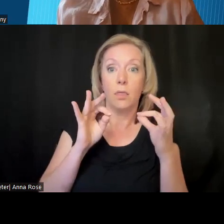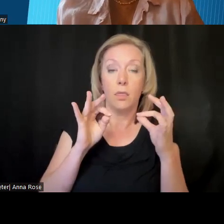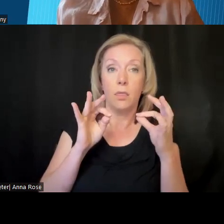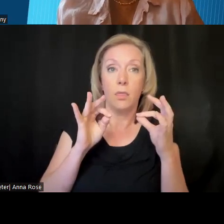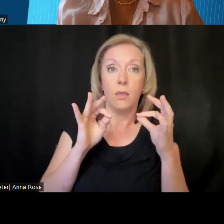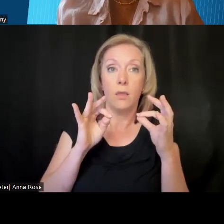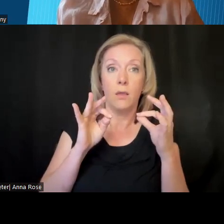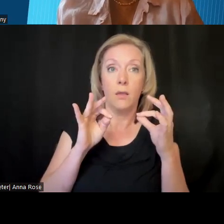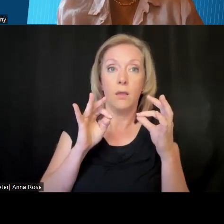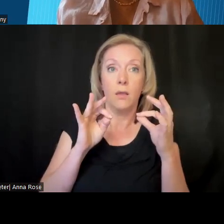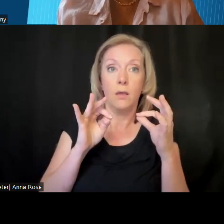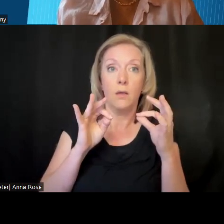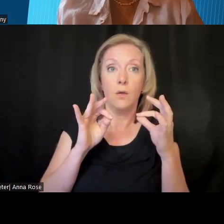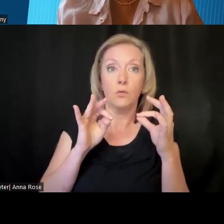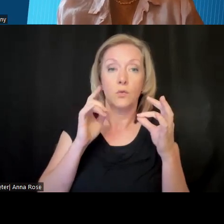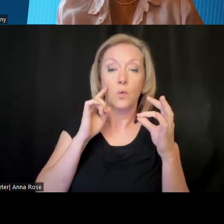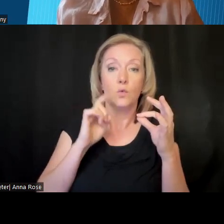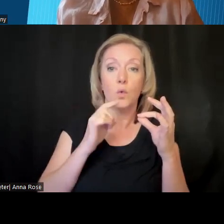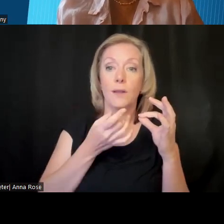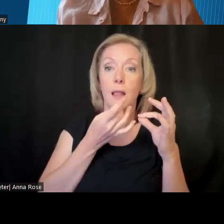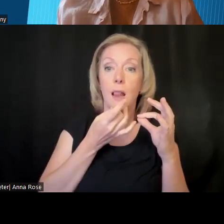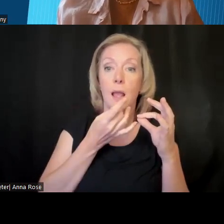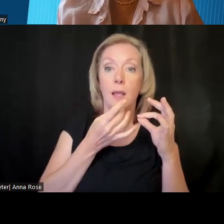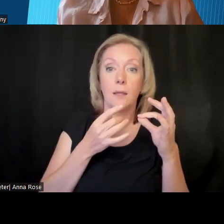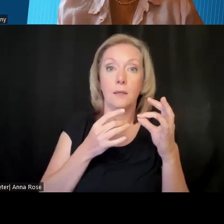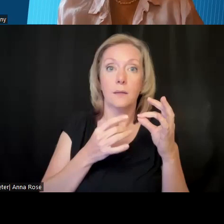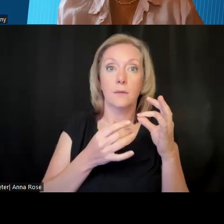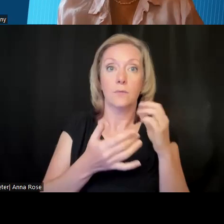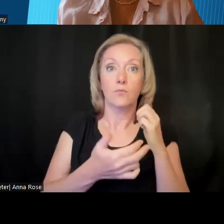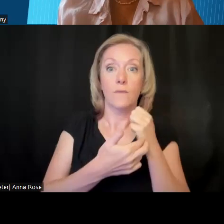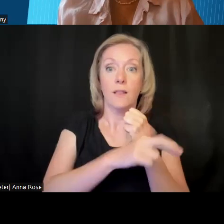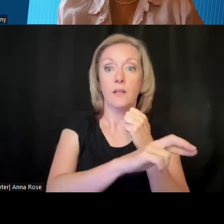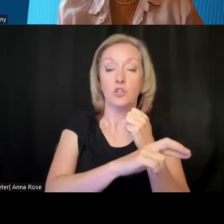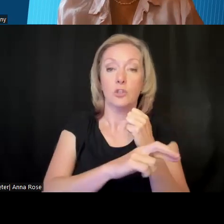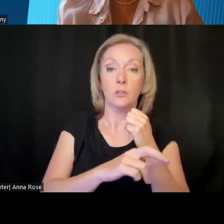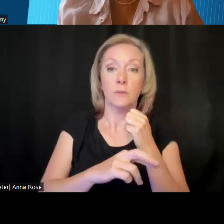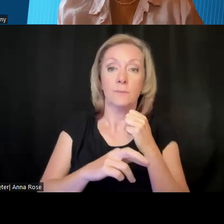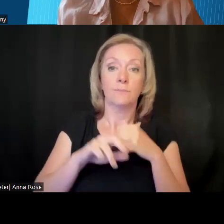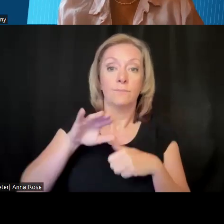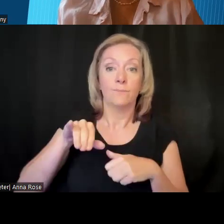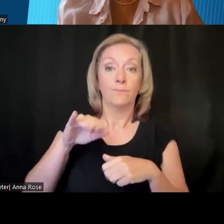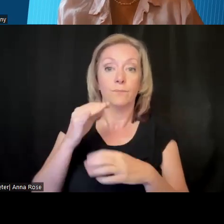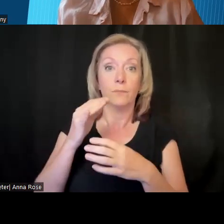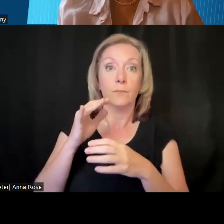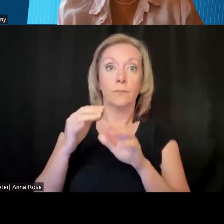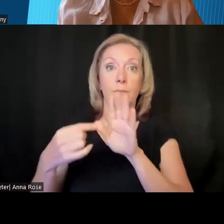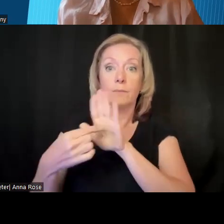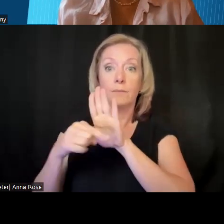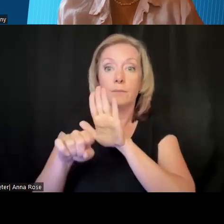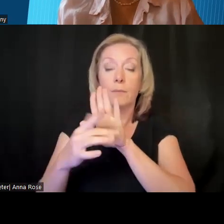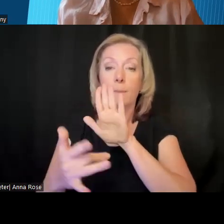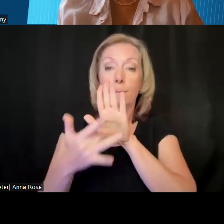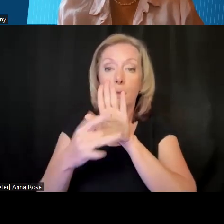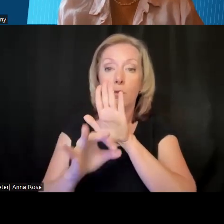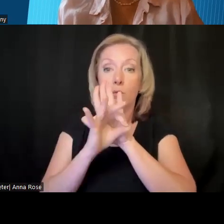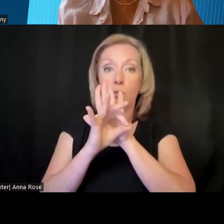where the corneal reflection light is, you can see on the left eye, we got dead center